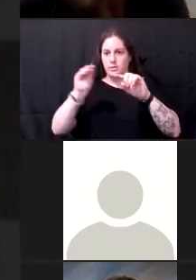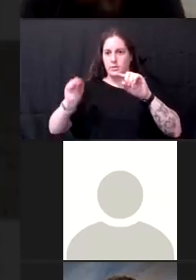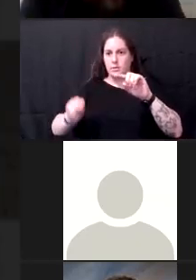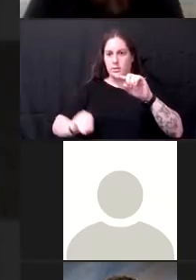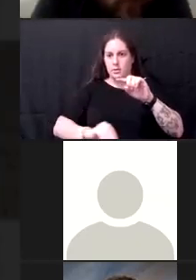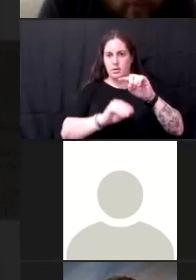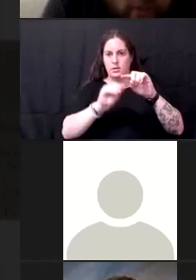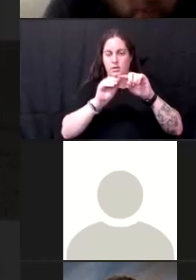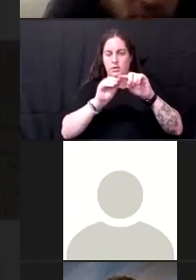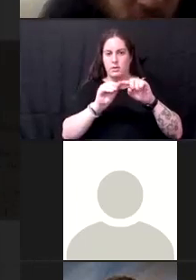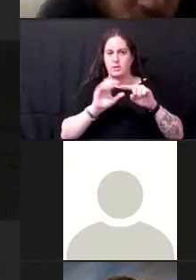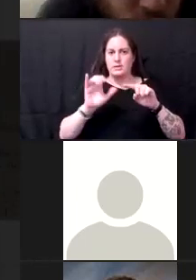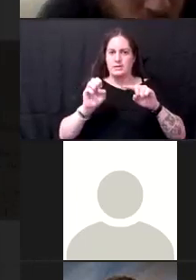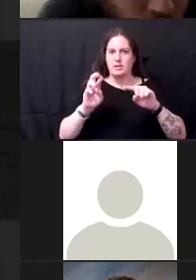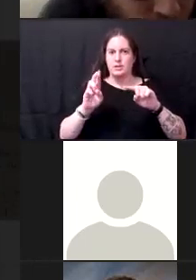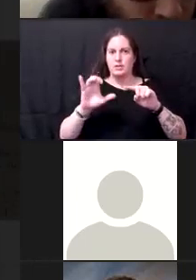I want to say,